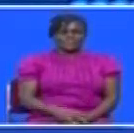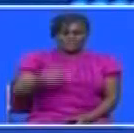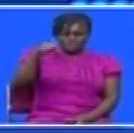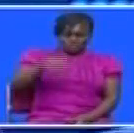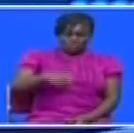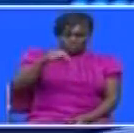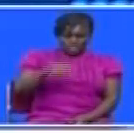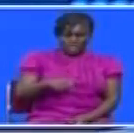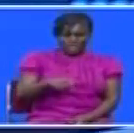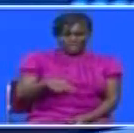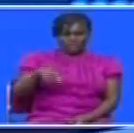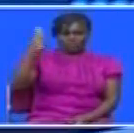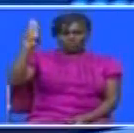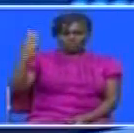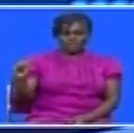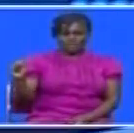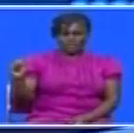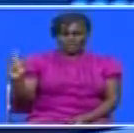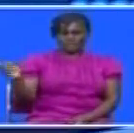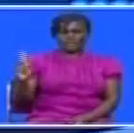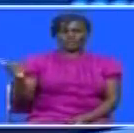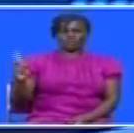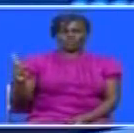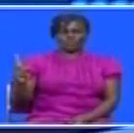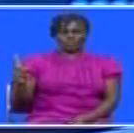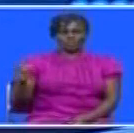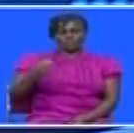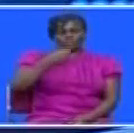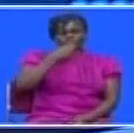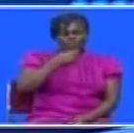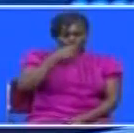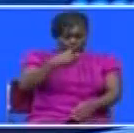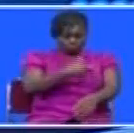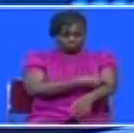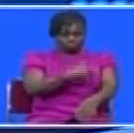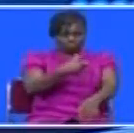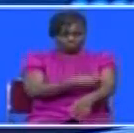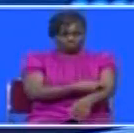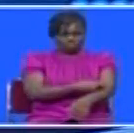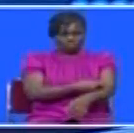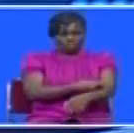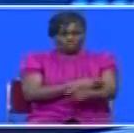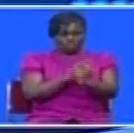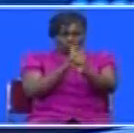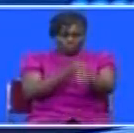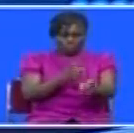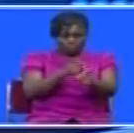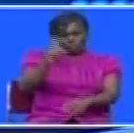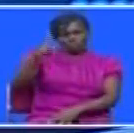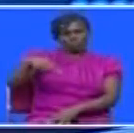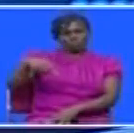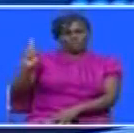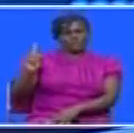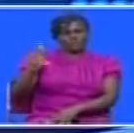Today at the United Nations here in Nairobi, Goodwill Immunization Ambassador Harold Kipchumba was awarded winner of the